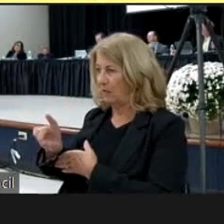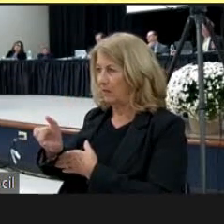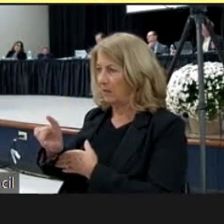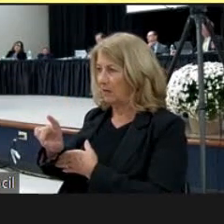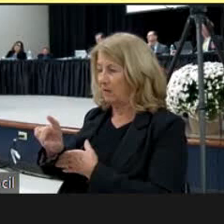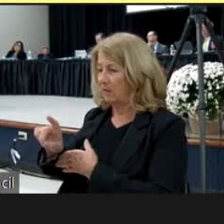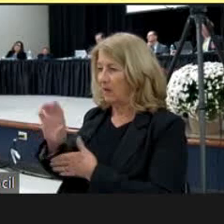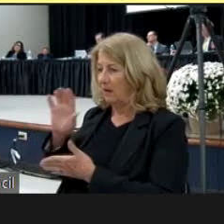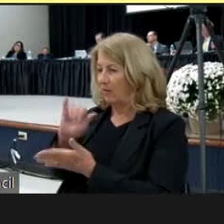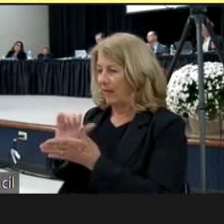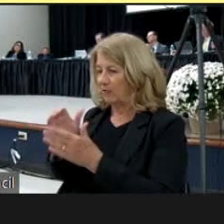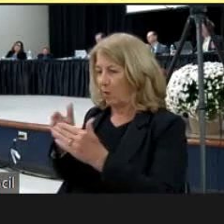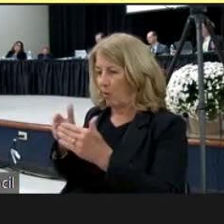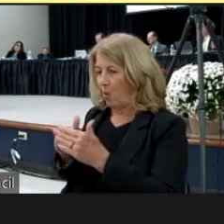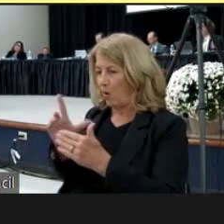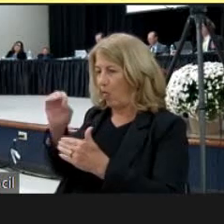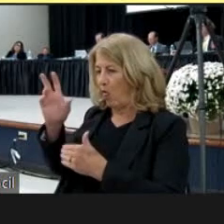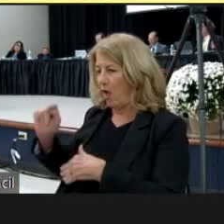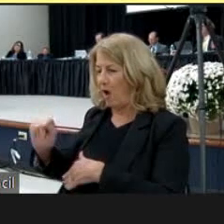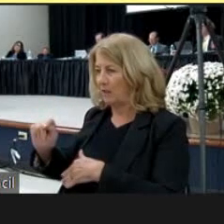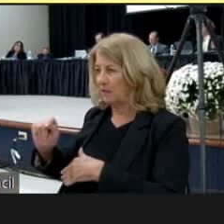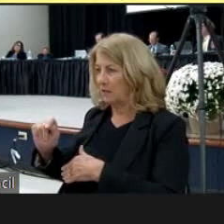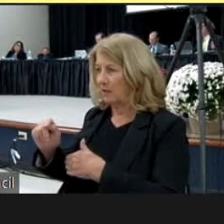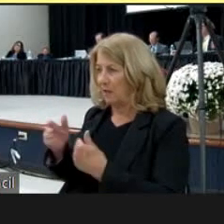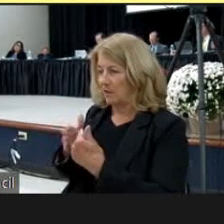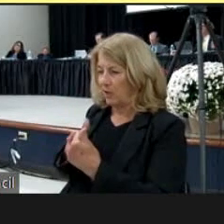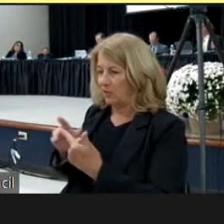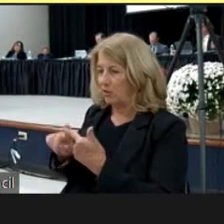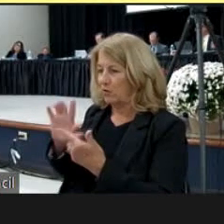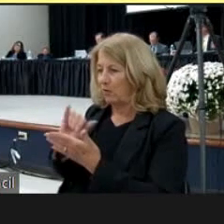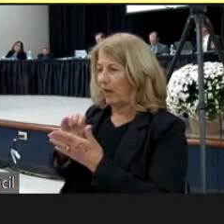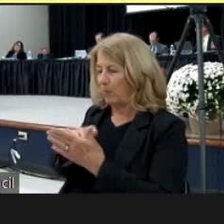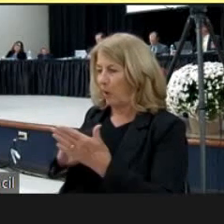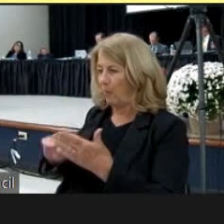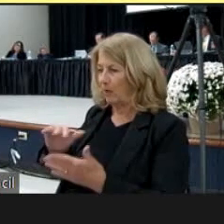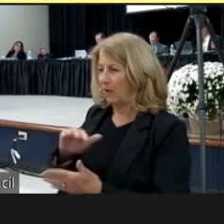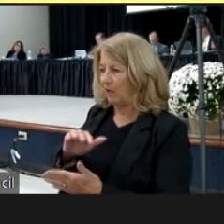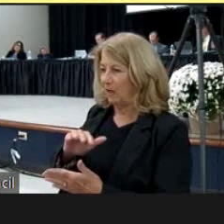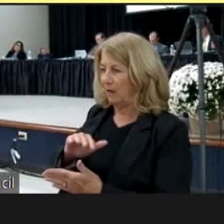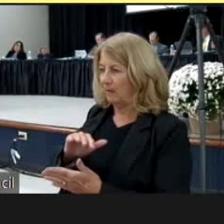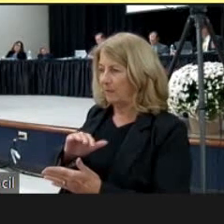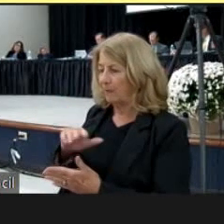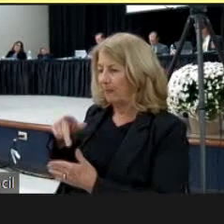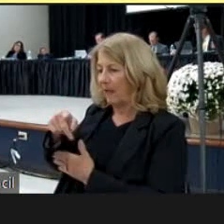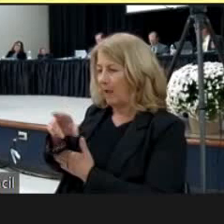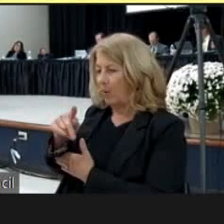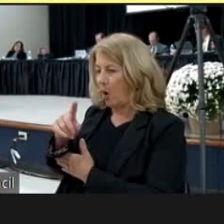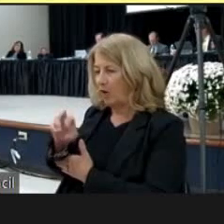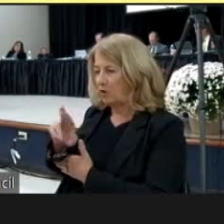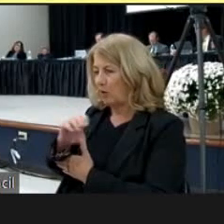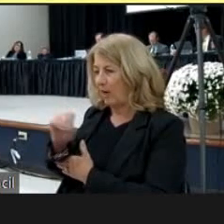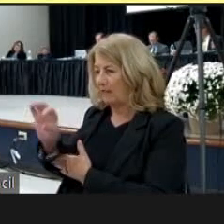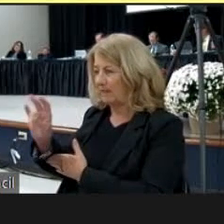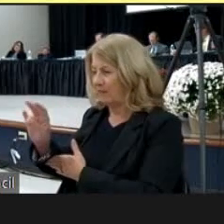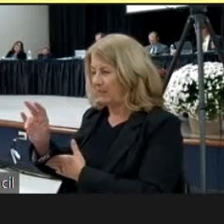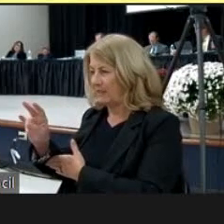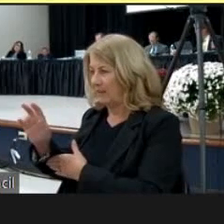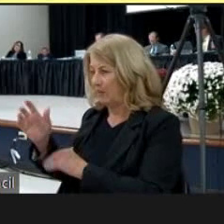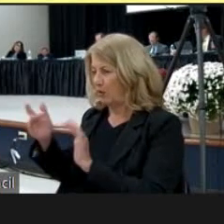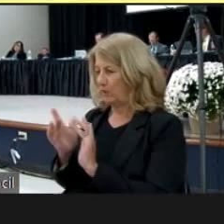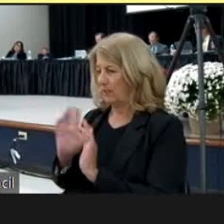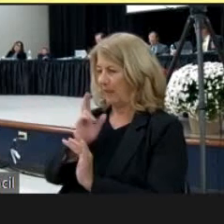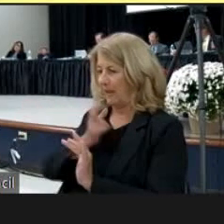is the corner lot adjacent to this property at Proctor and 17th, reached out to us